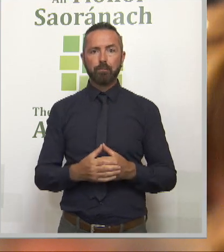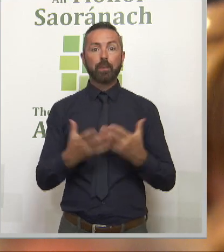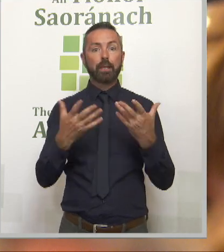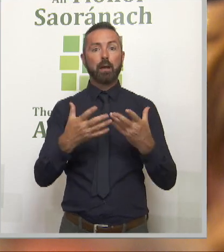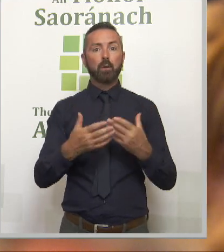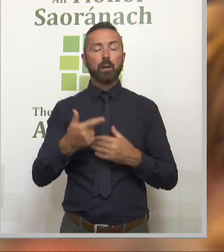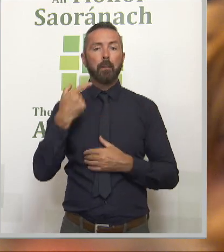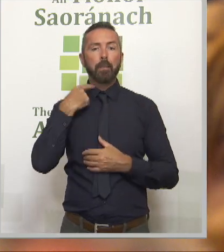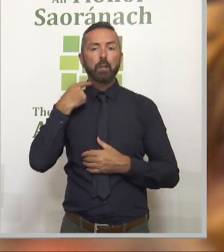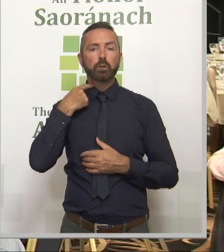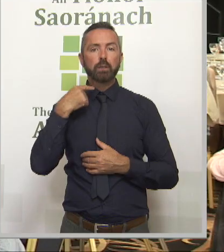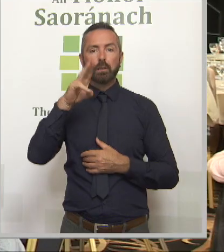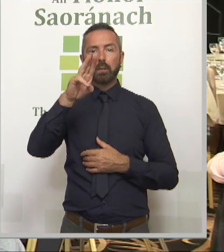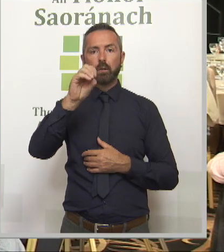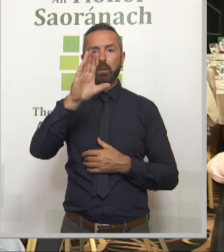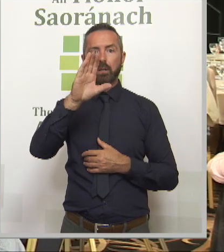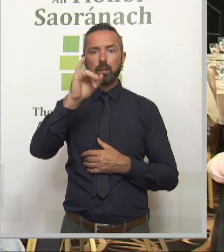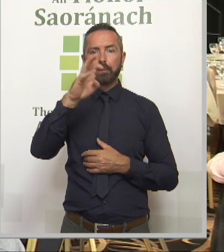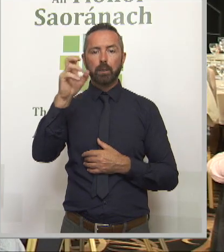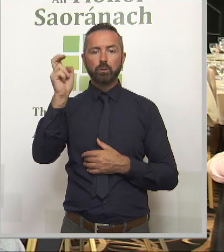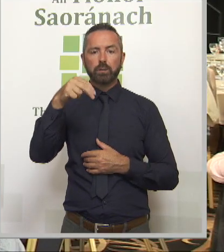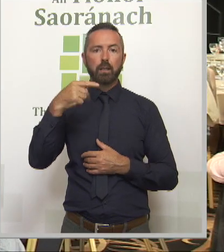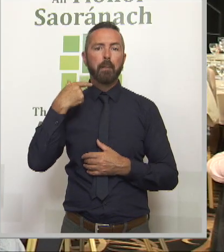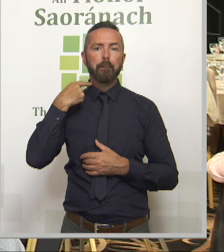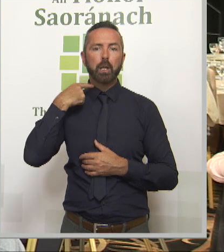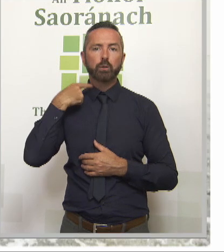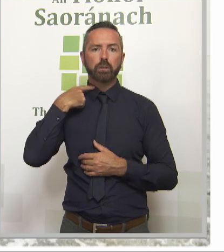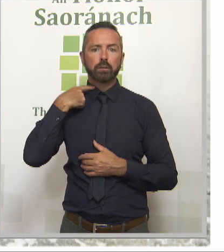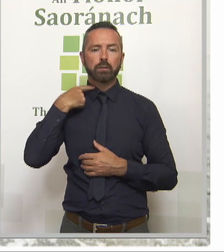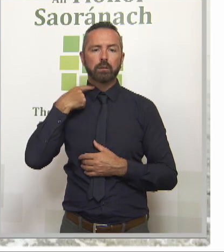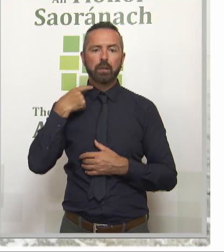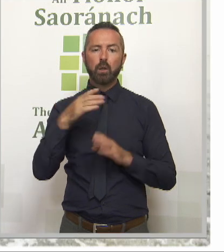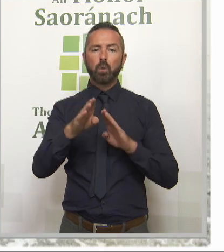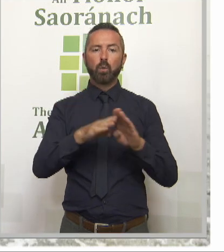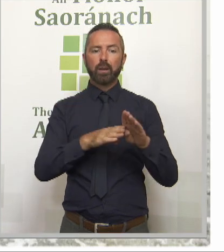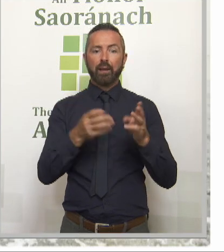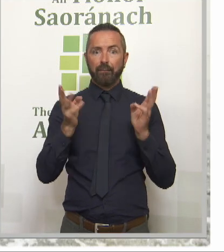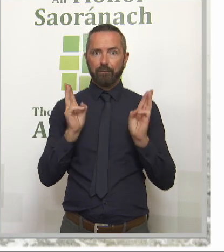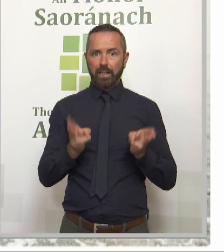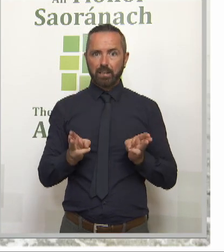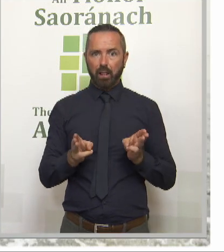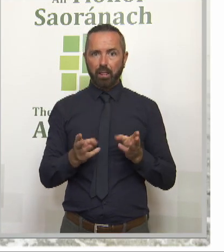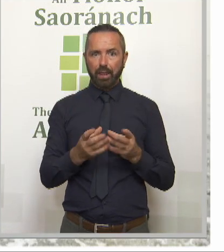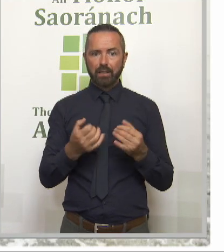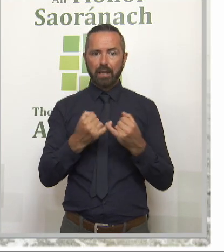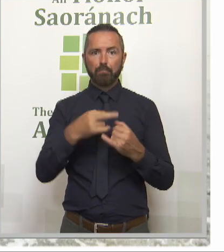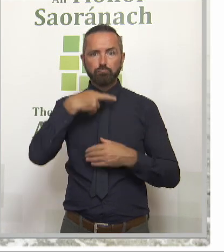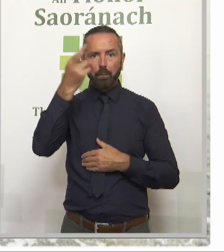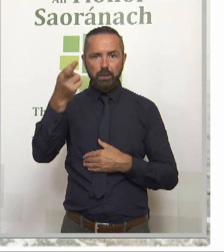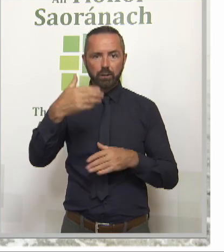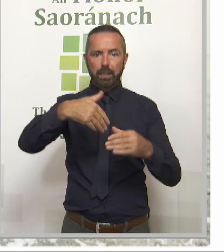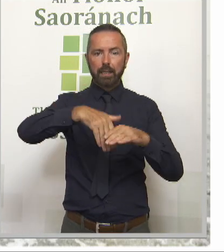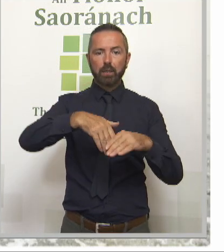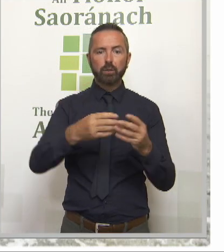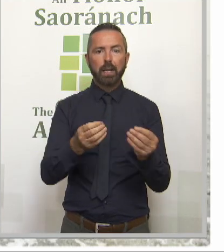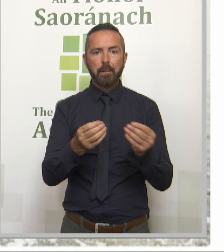pollution. This is contamination of the environment, both with physical debris, like litter, including plastics,